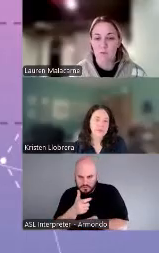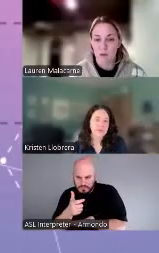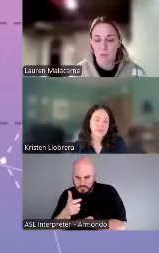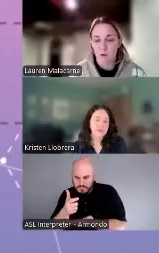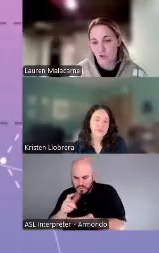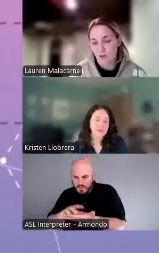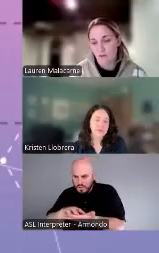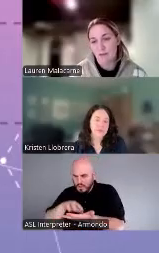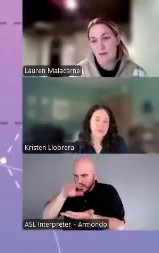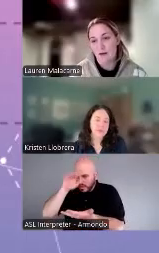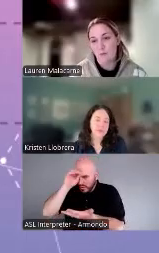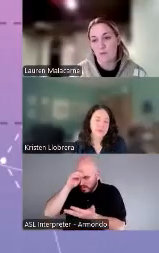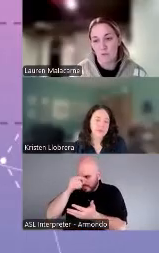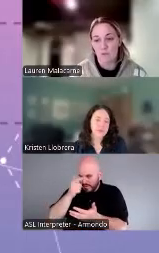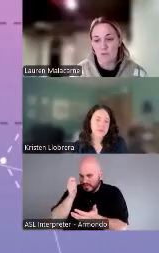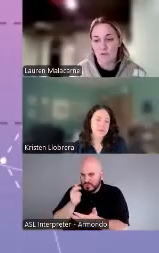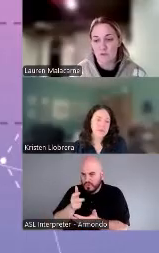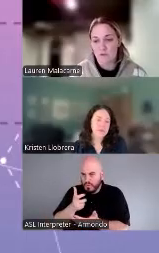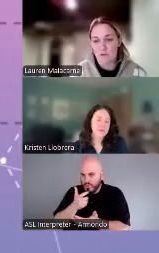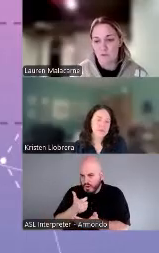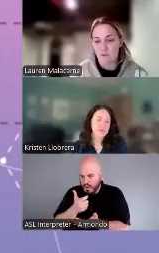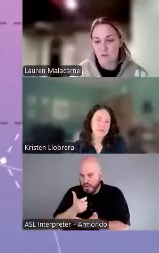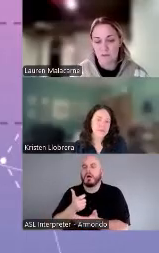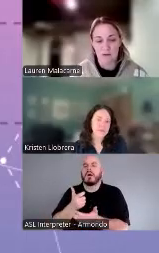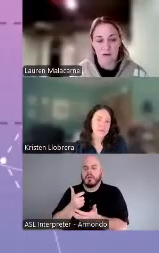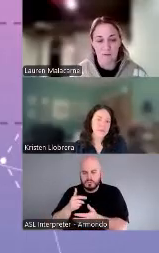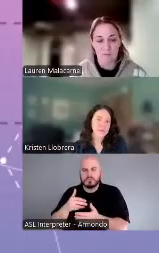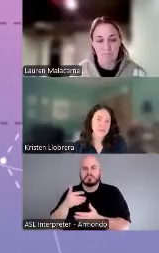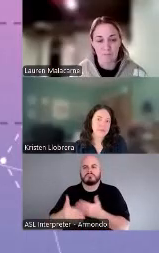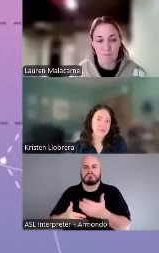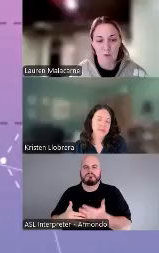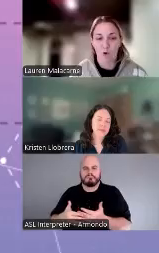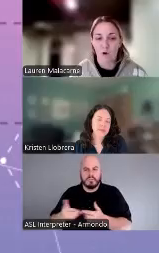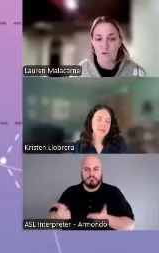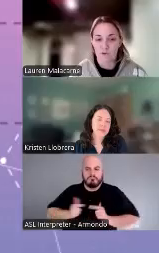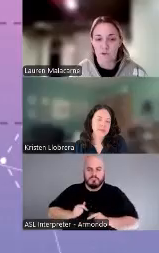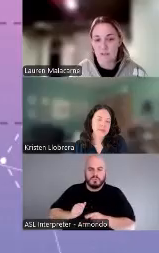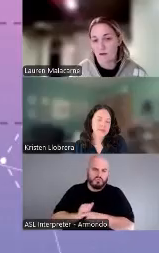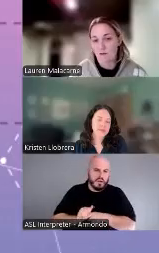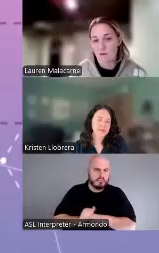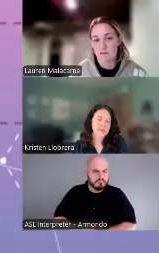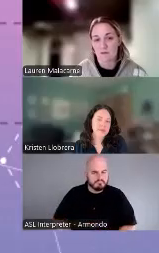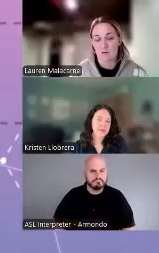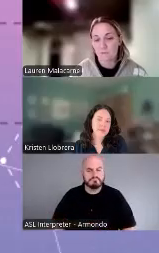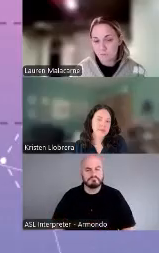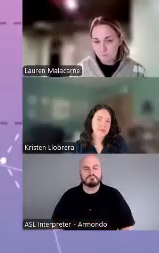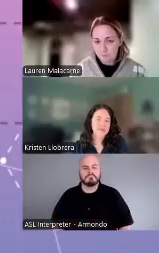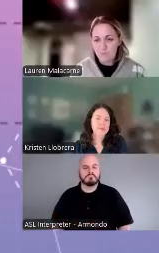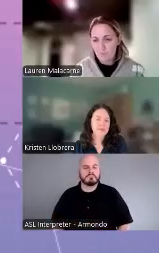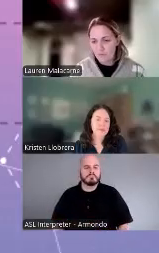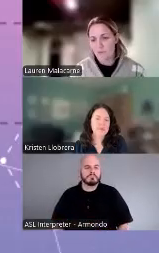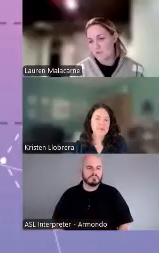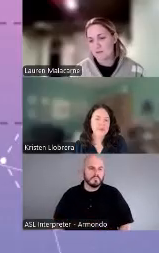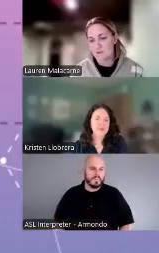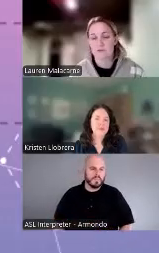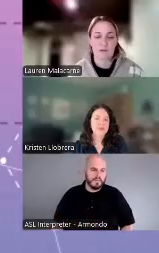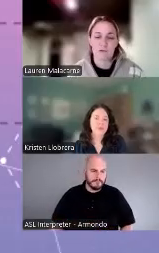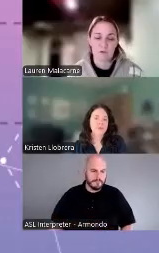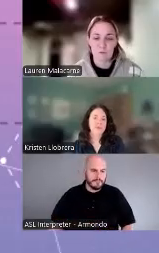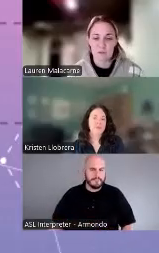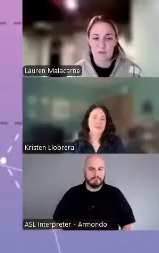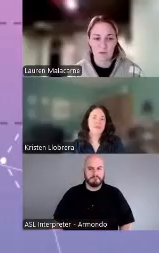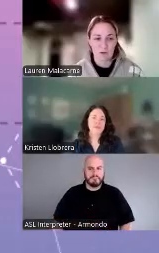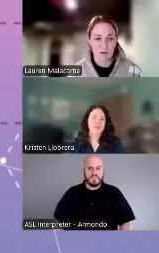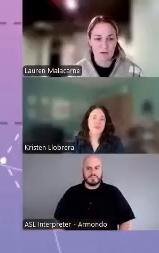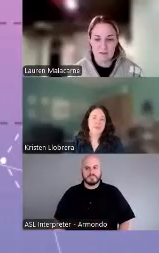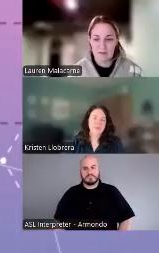it by watching before we move into some different more on-screen text. And so that's what this is. Kristen, if you